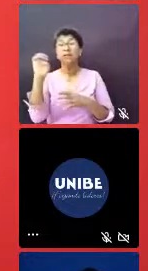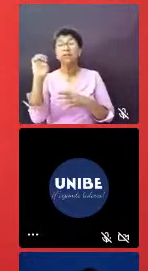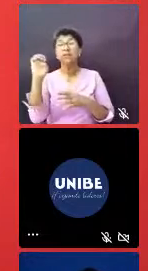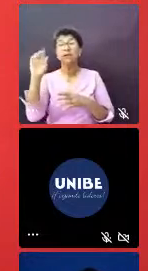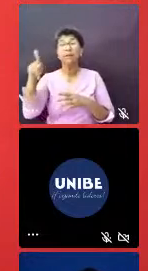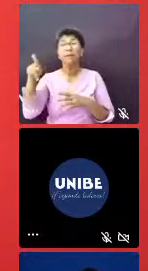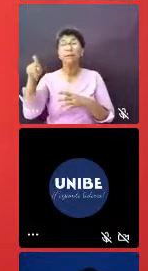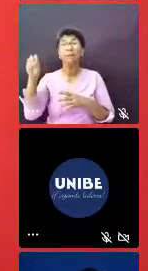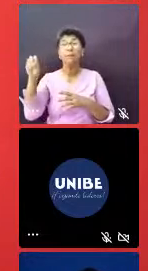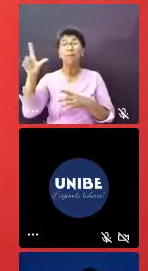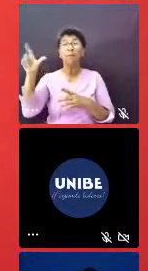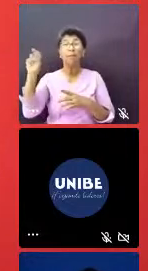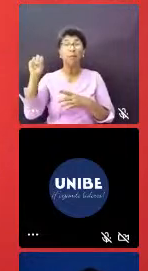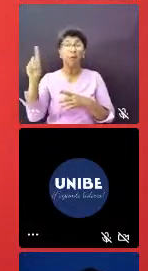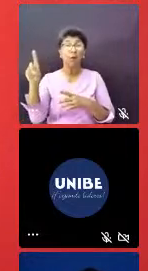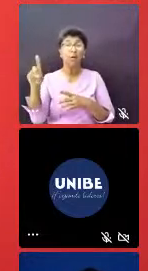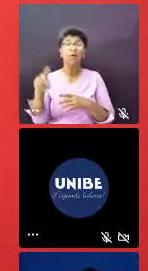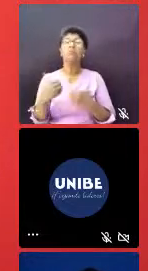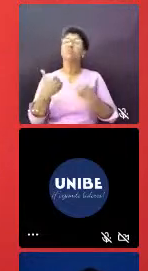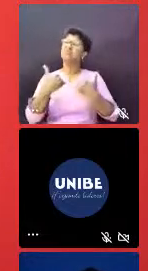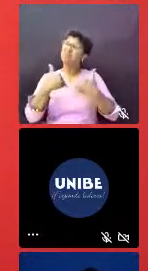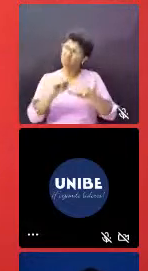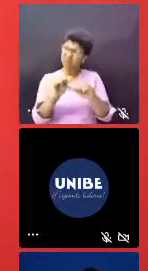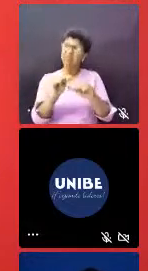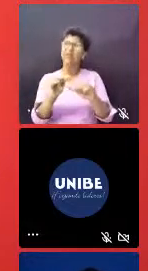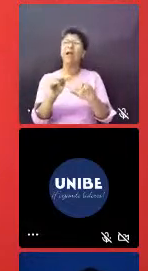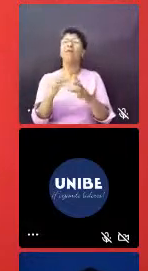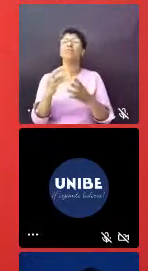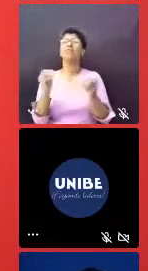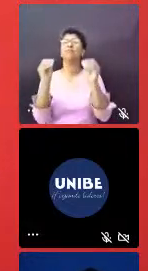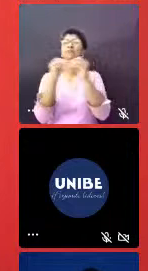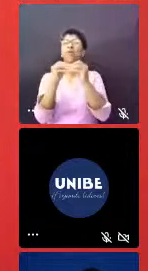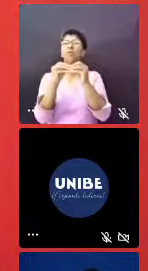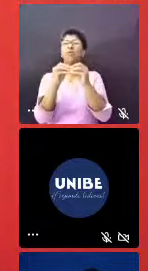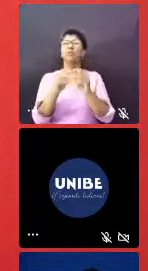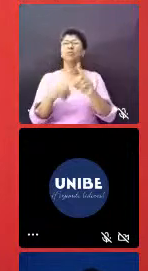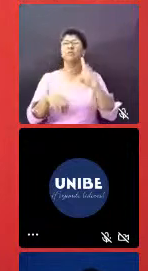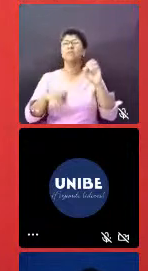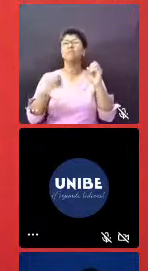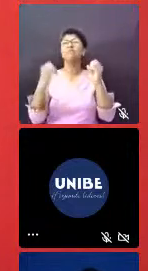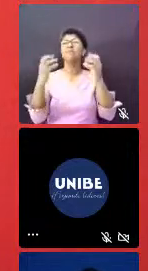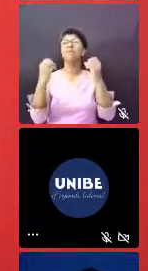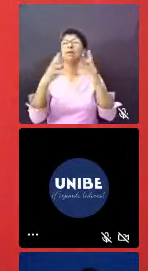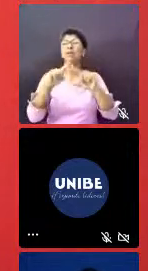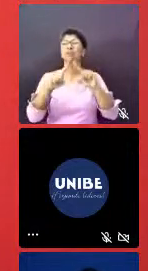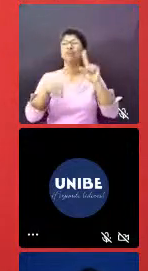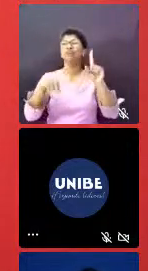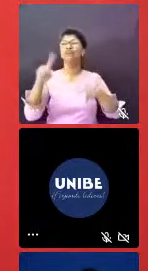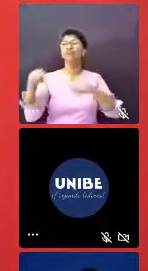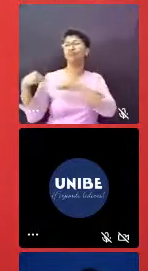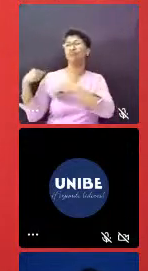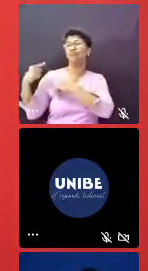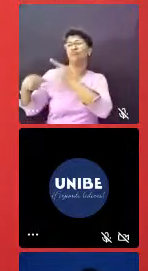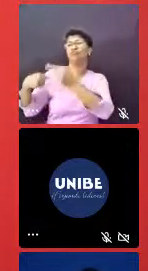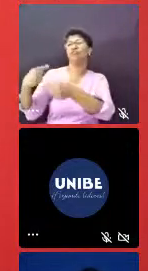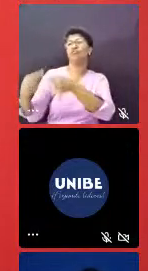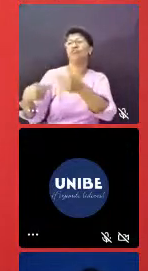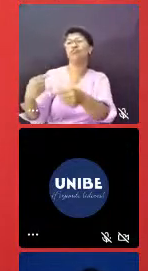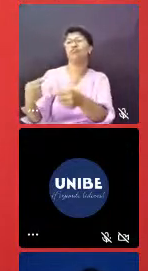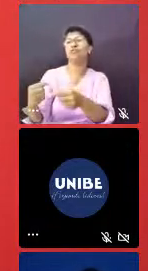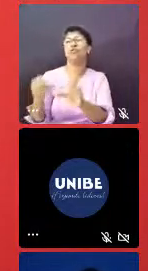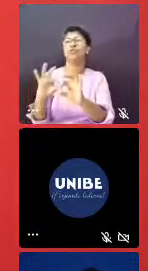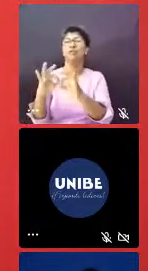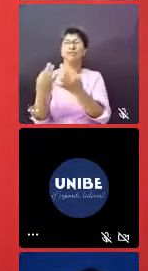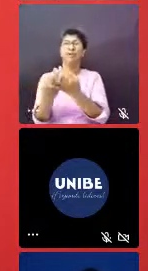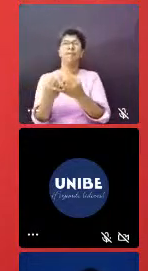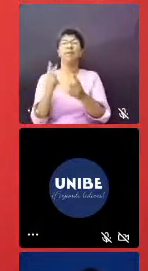Poland, there is still a much more reliance on multi-generational families and the close network of